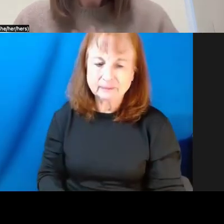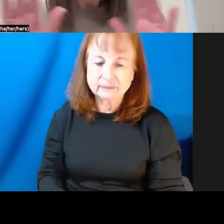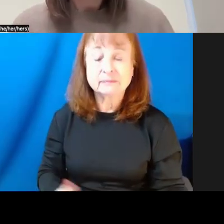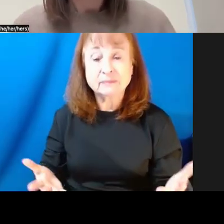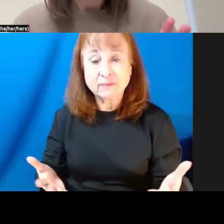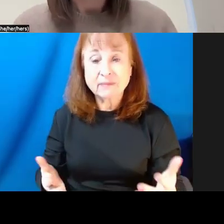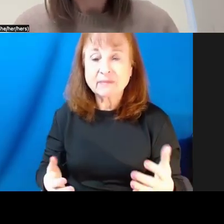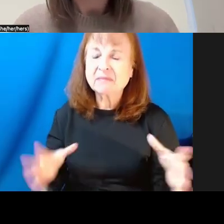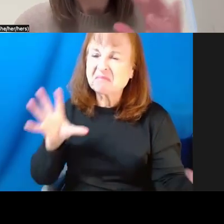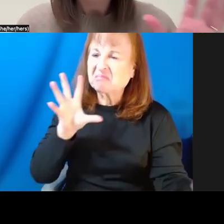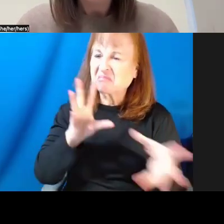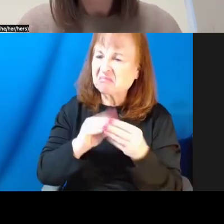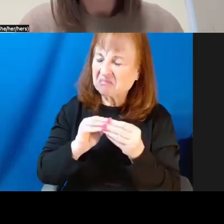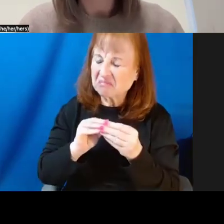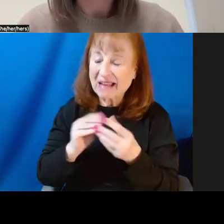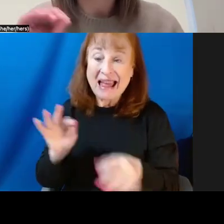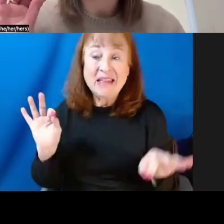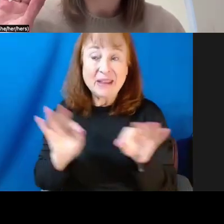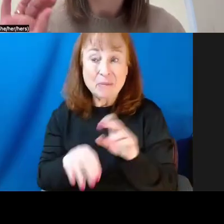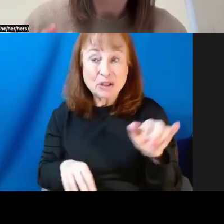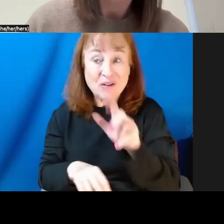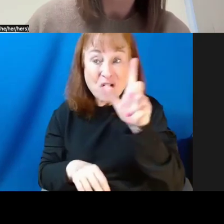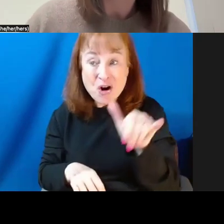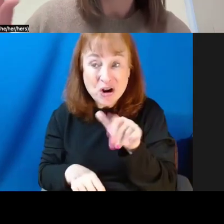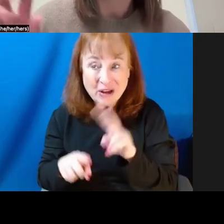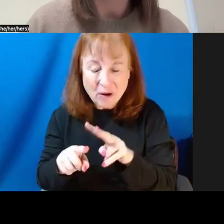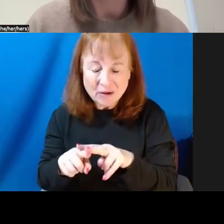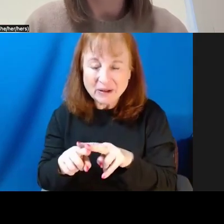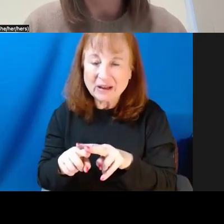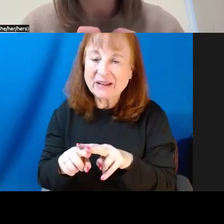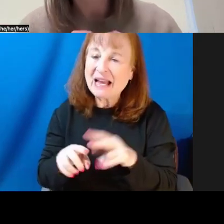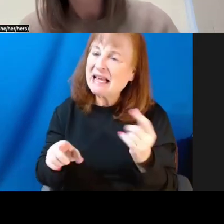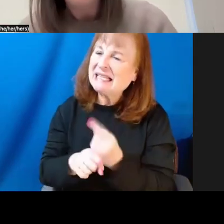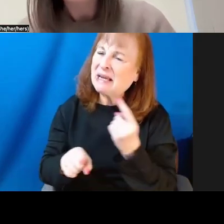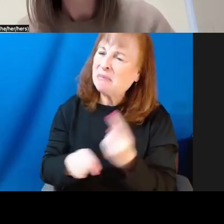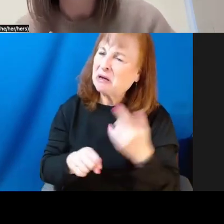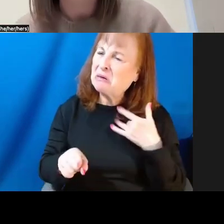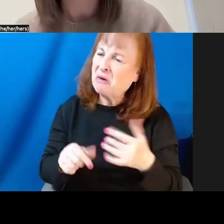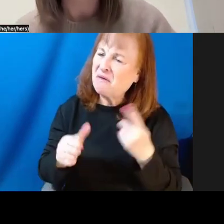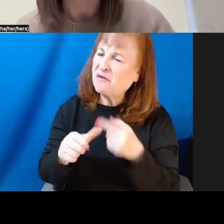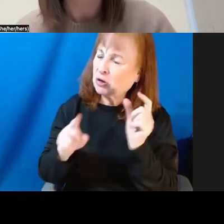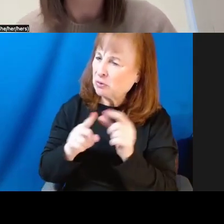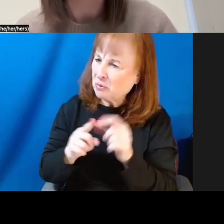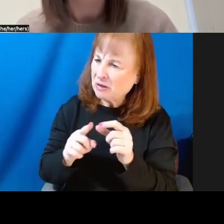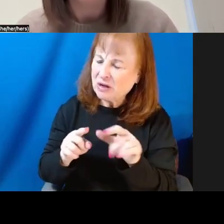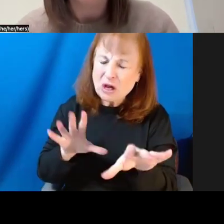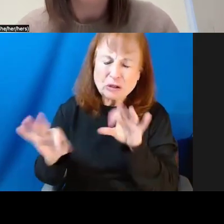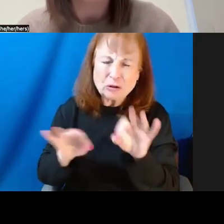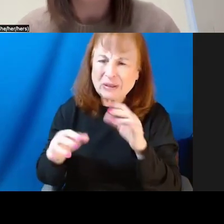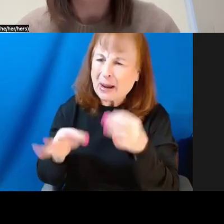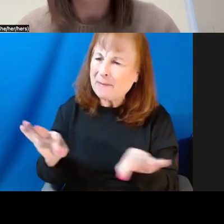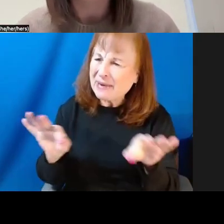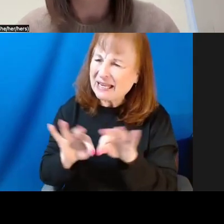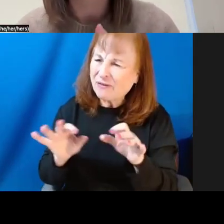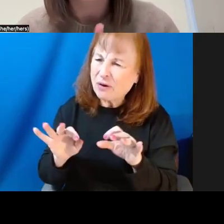So in light of all of this, the importance of early vocabulary, the nature of typical first words, the challenge of choosing meaningful and important words